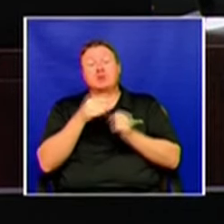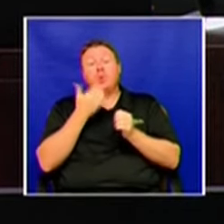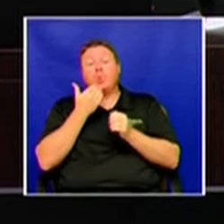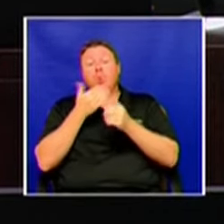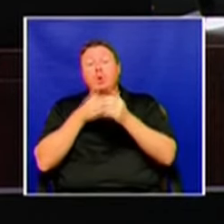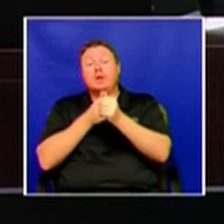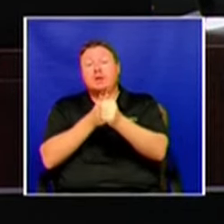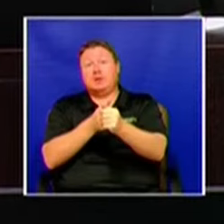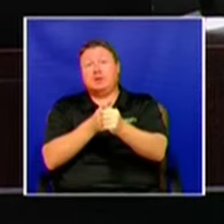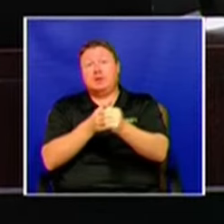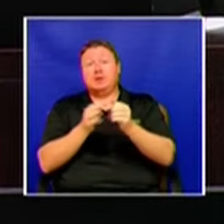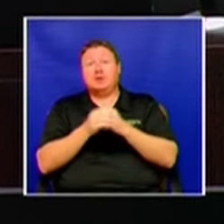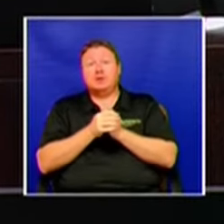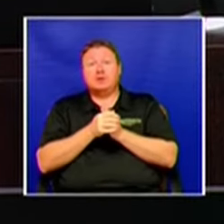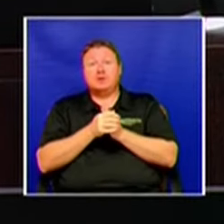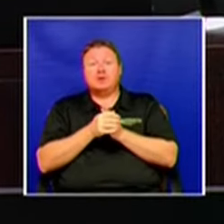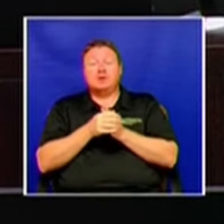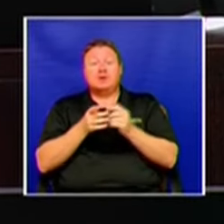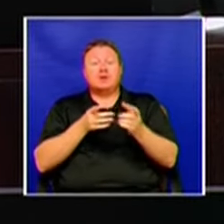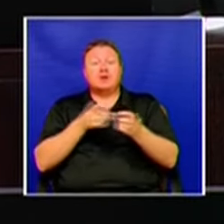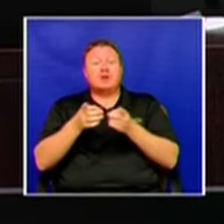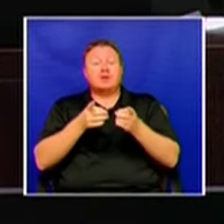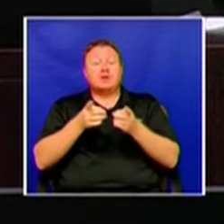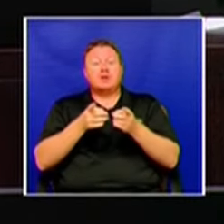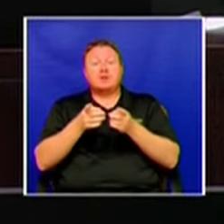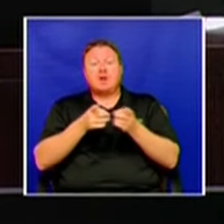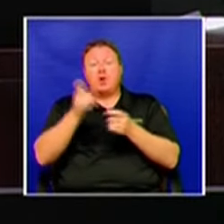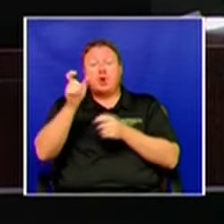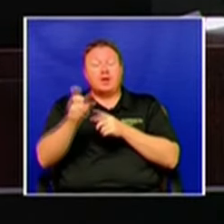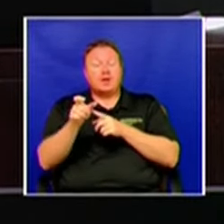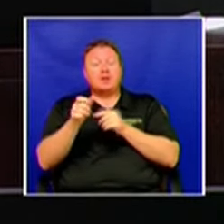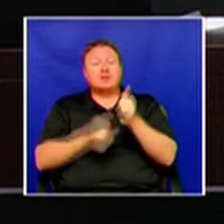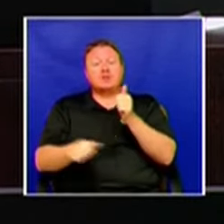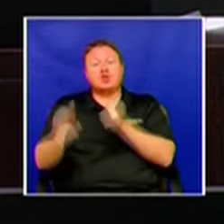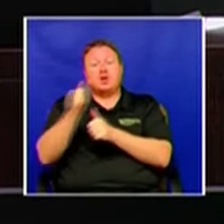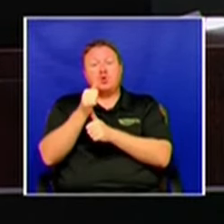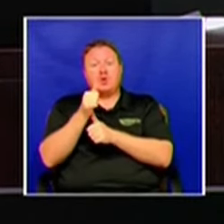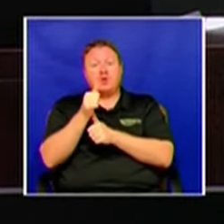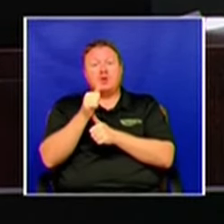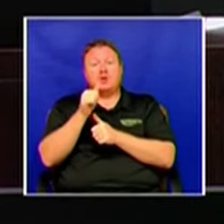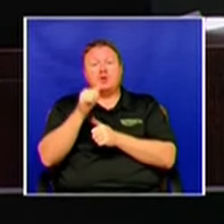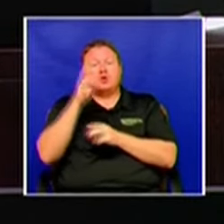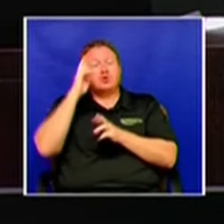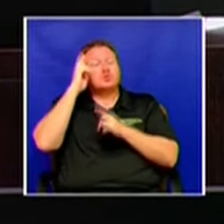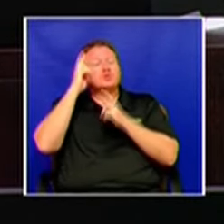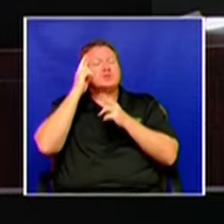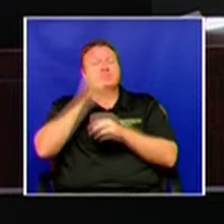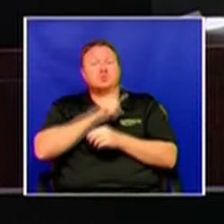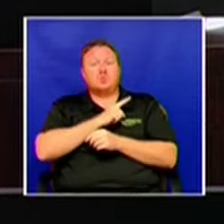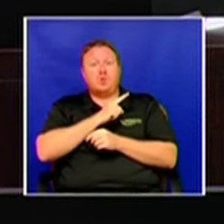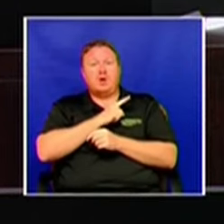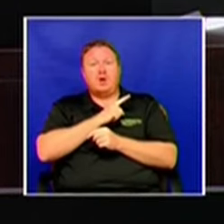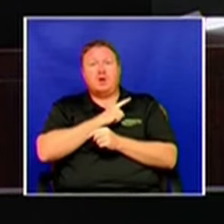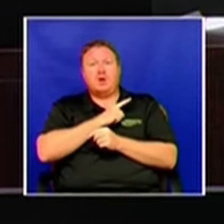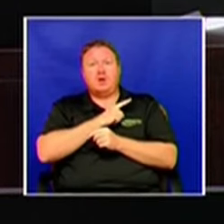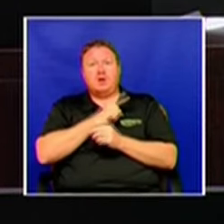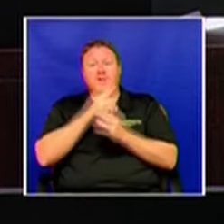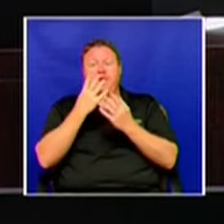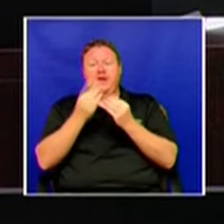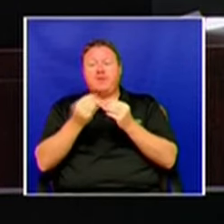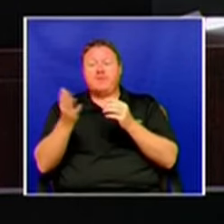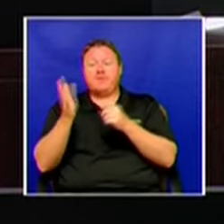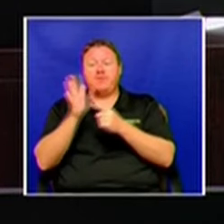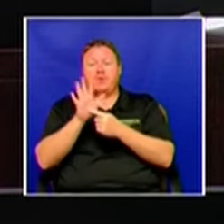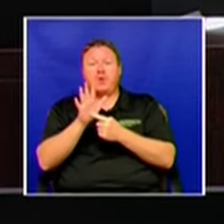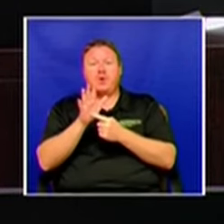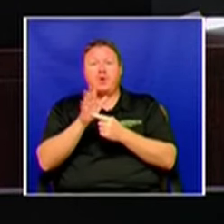by the Director General, and one of the reasons why we have directed that it should